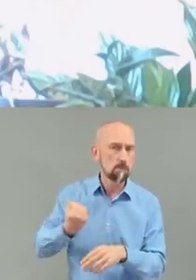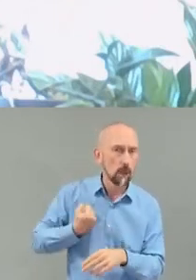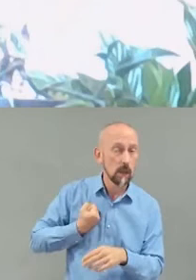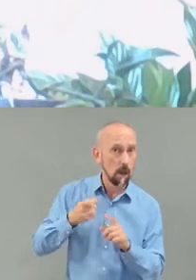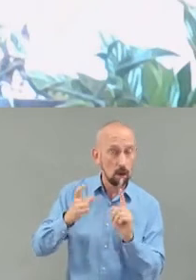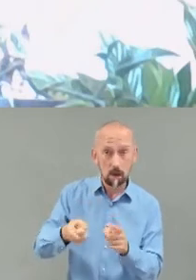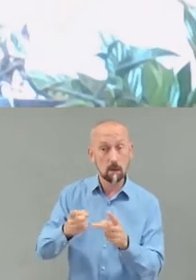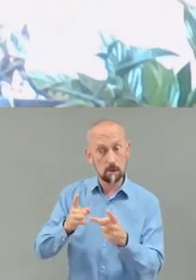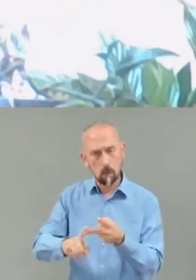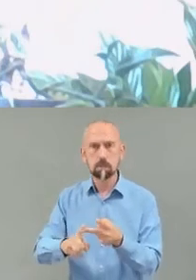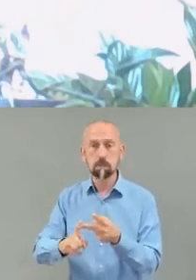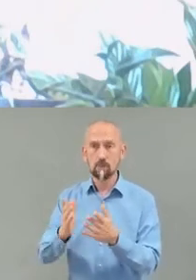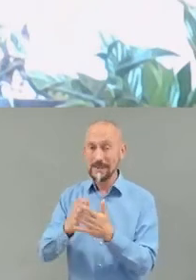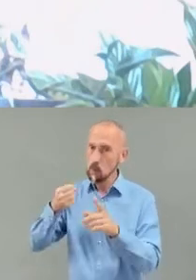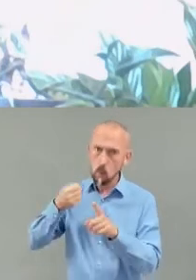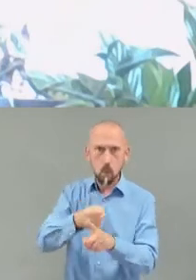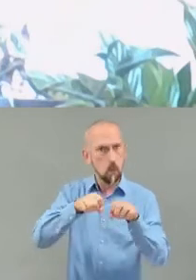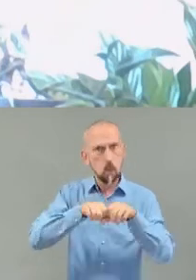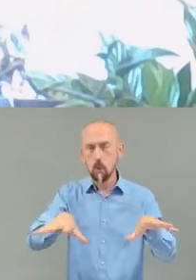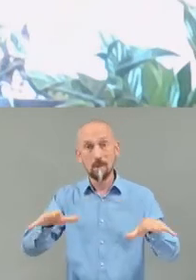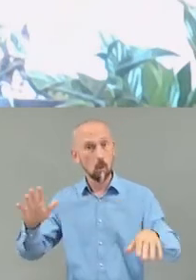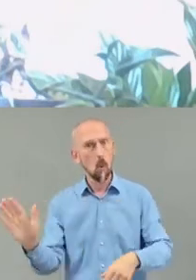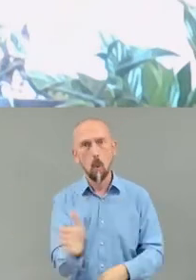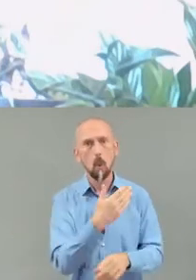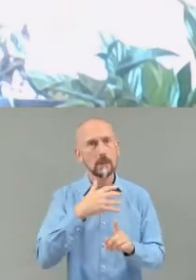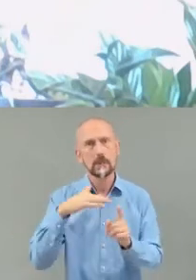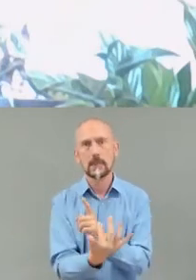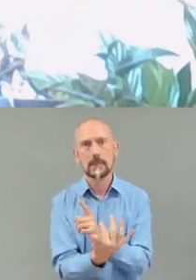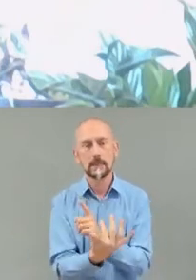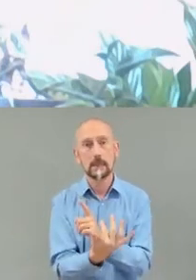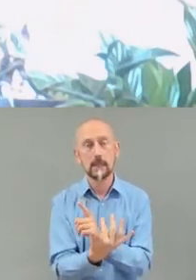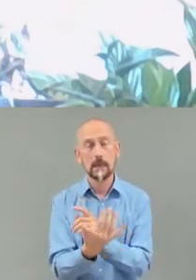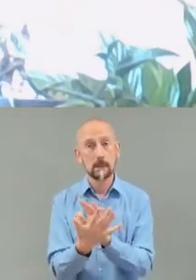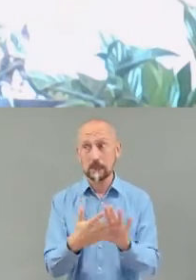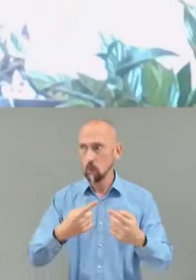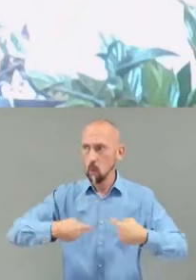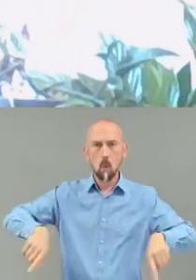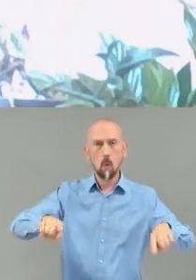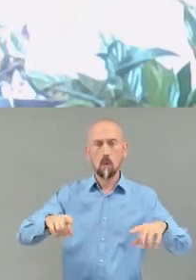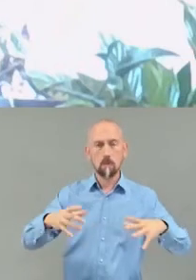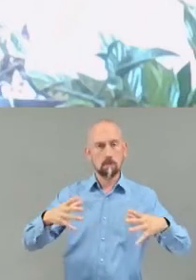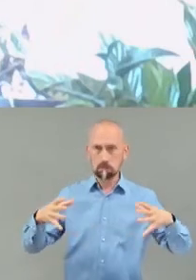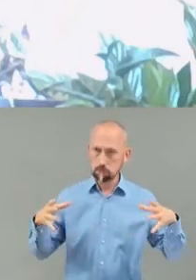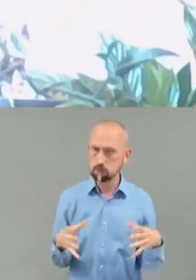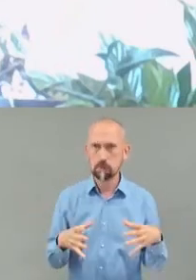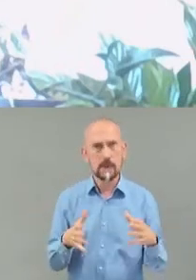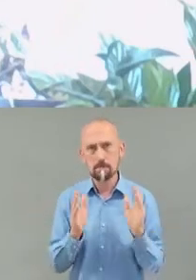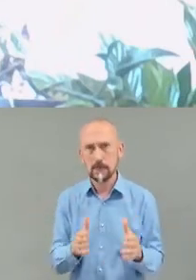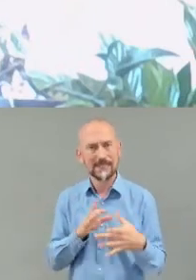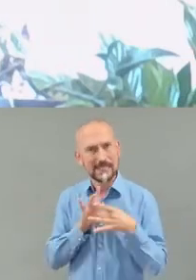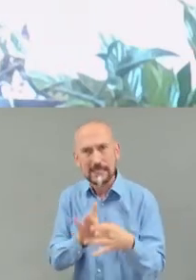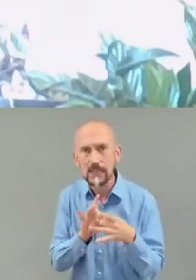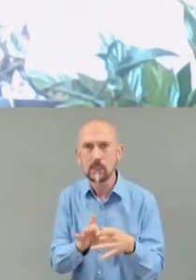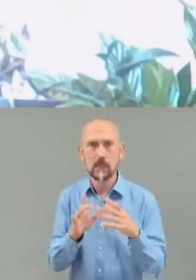across every section of society, a collective engagement that is compelling, holding to account and